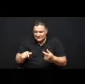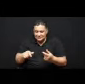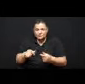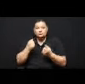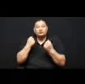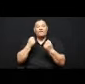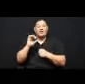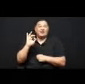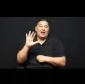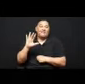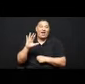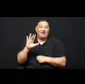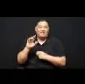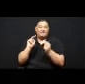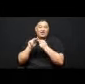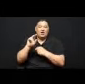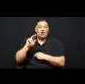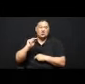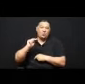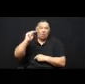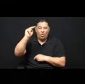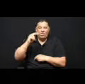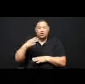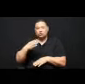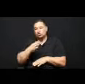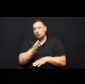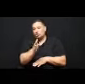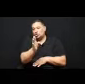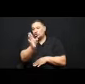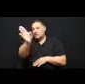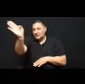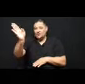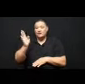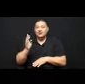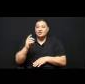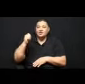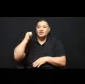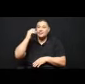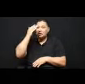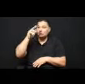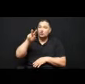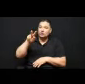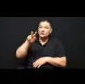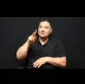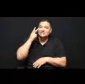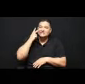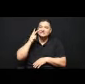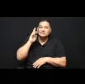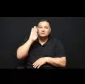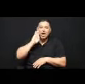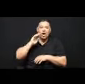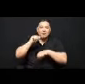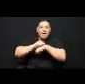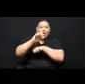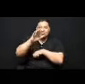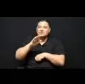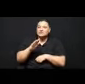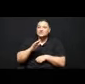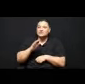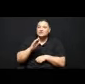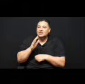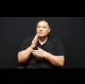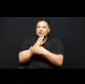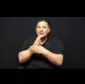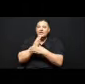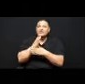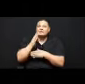bend, the rearview mirror filled with the brown of the mountains, sandwiched between the blue of the sky and the blue